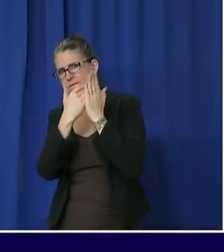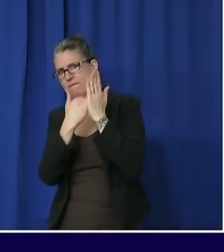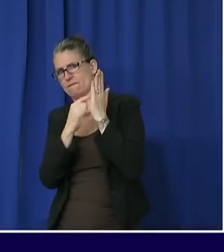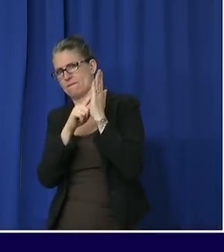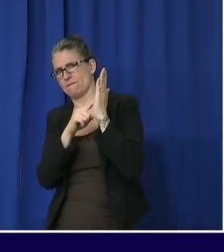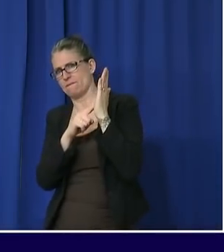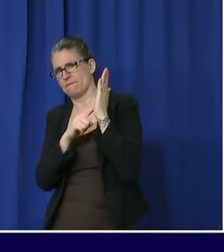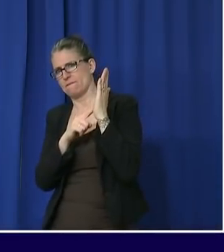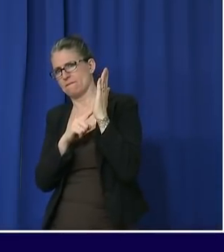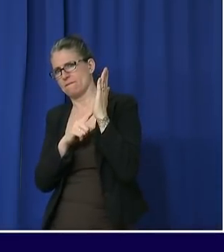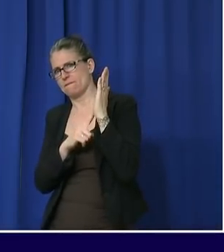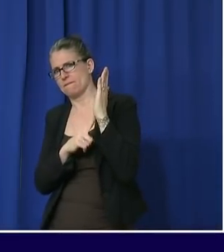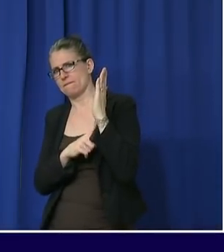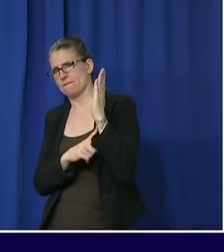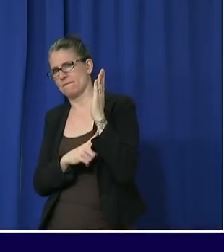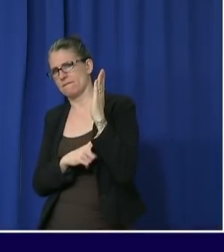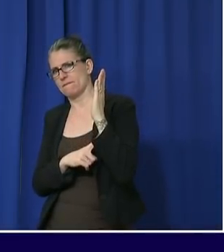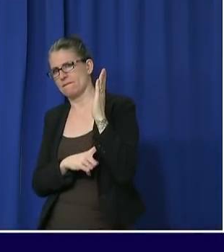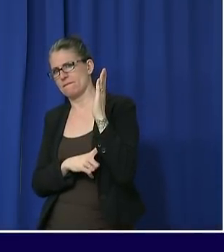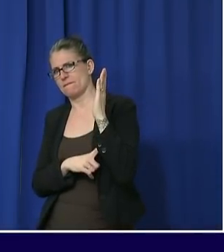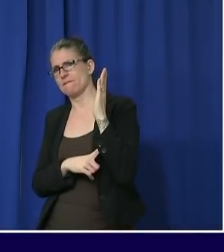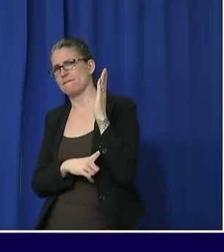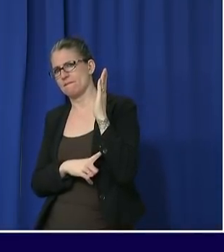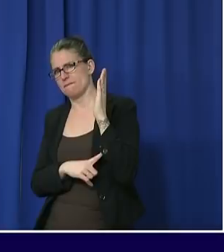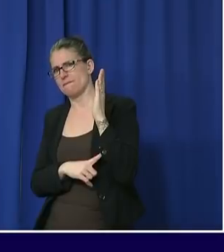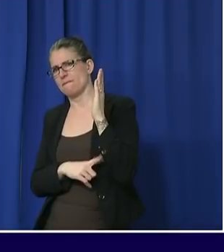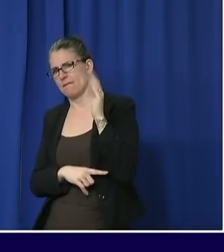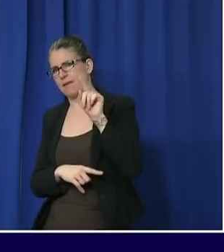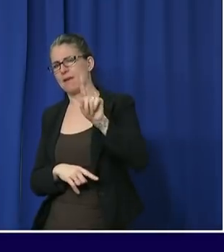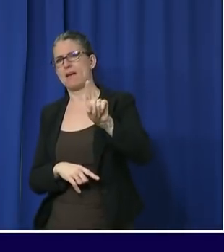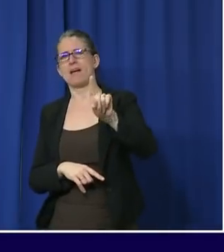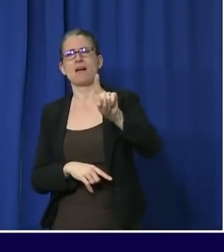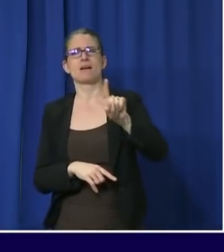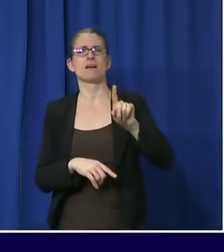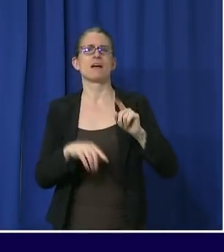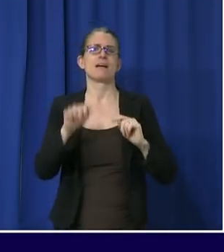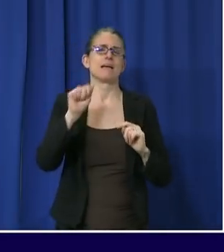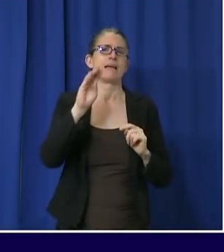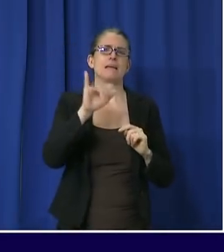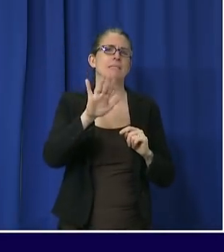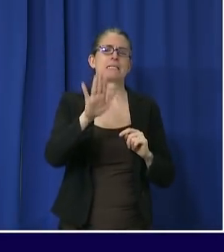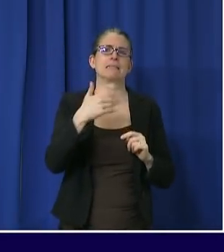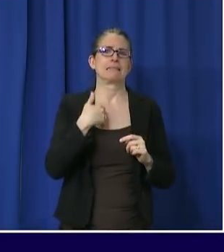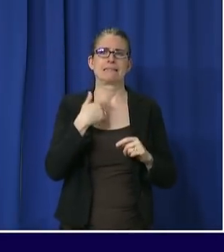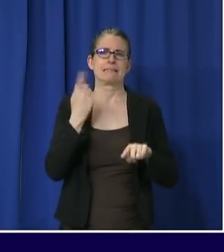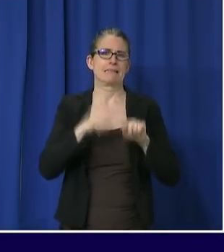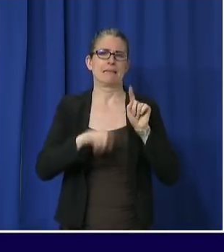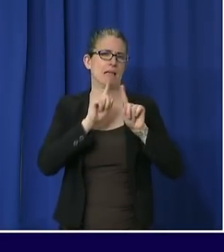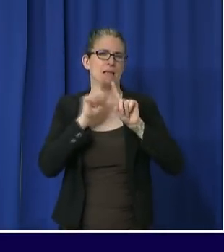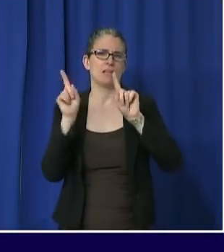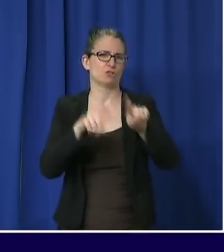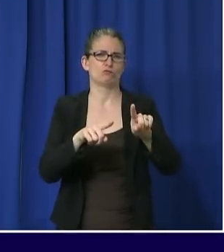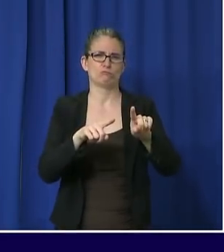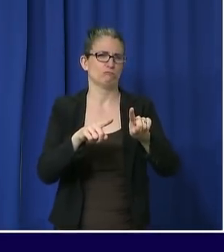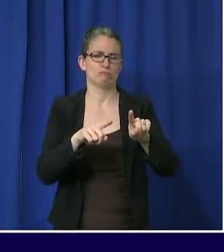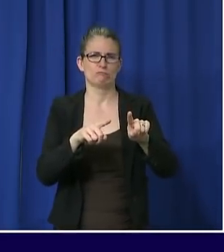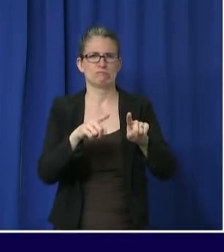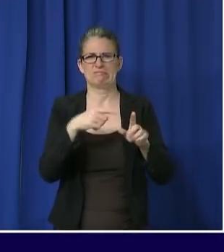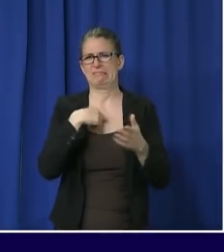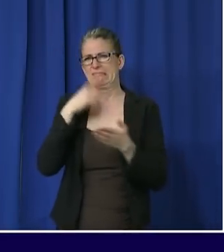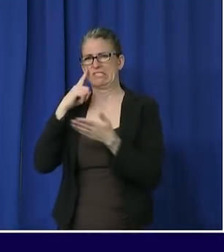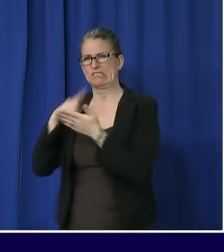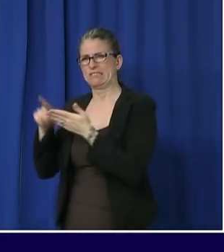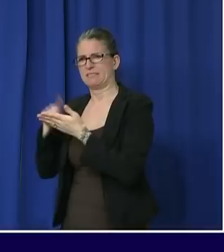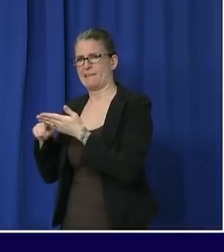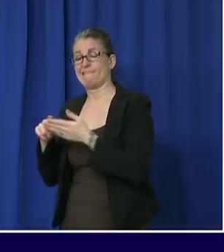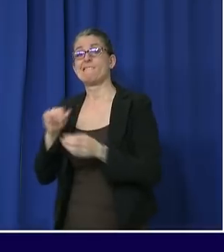much in the way of confidentiality. Amy, you know what? We're going to double check to see if it's okay that I share that information. If I